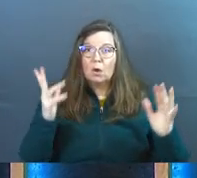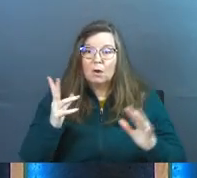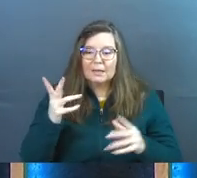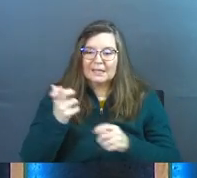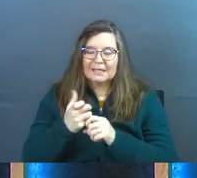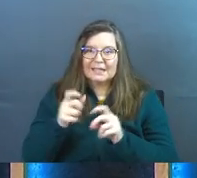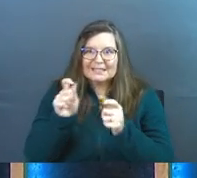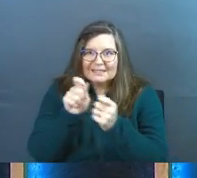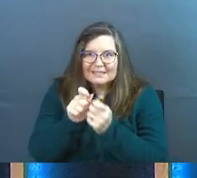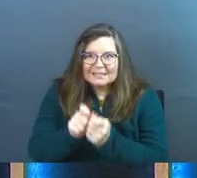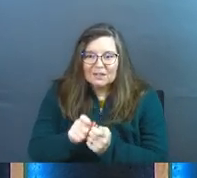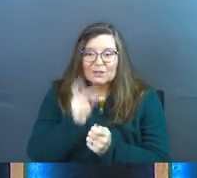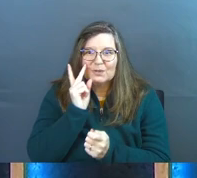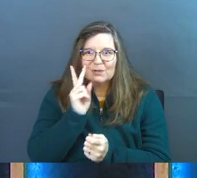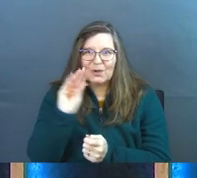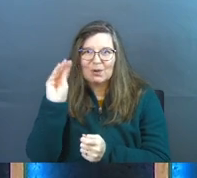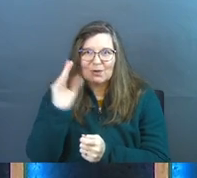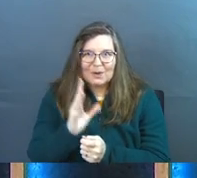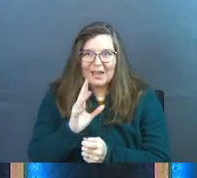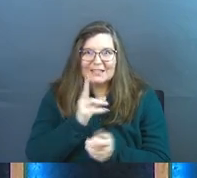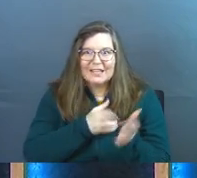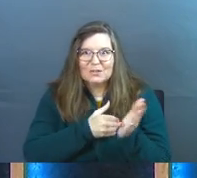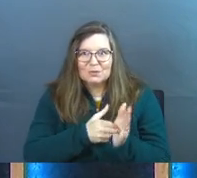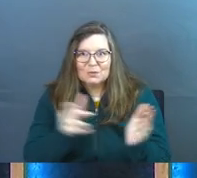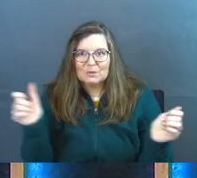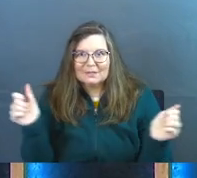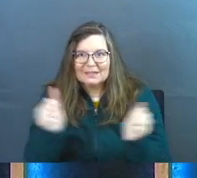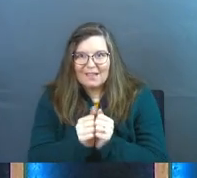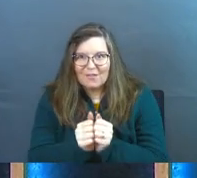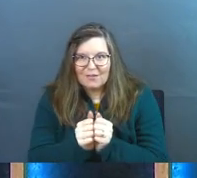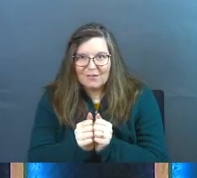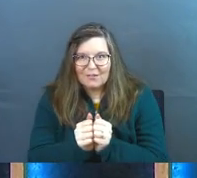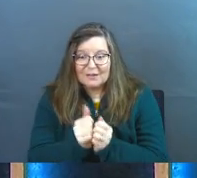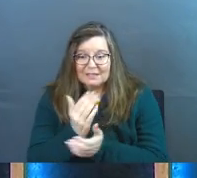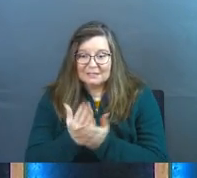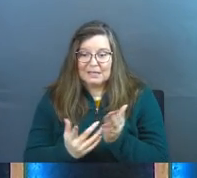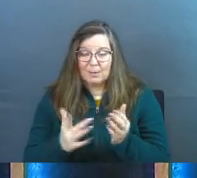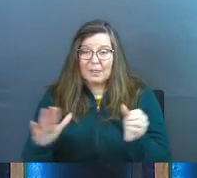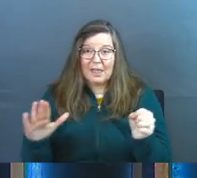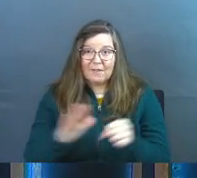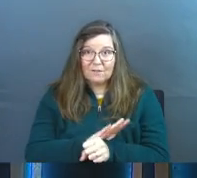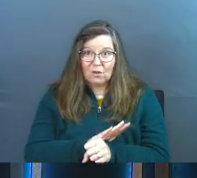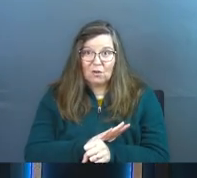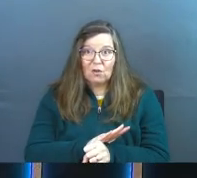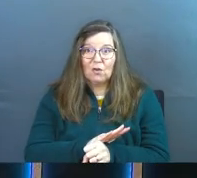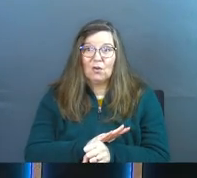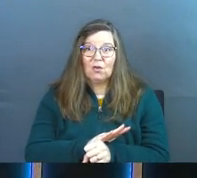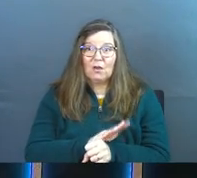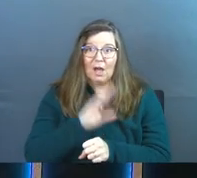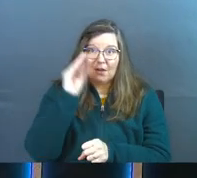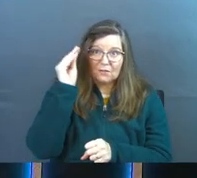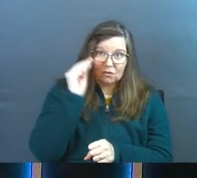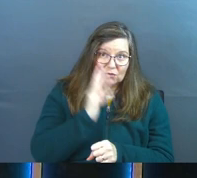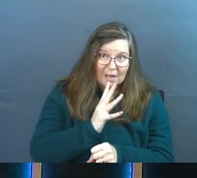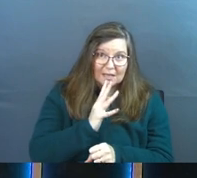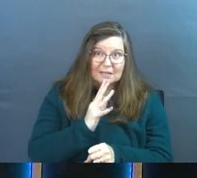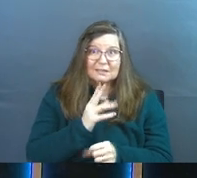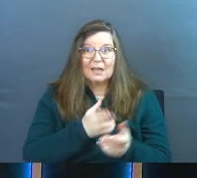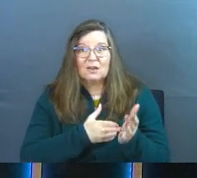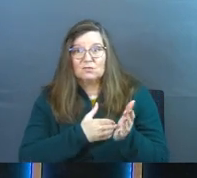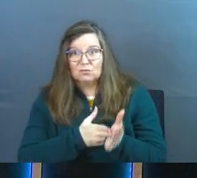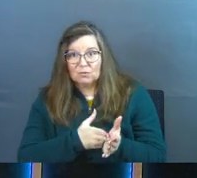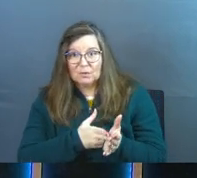he gets detailed about it. He says, you saw grace and truth. You saw somebody that was full of grace and